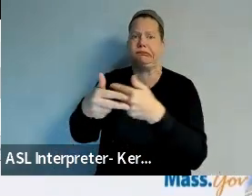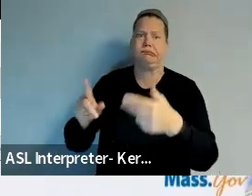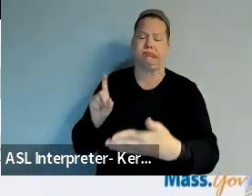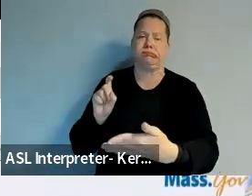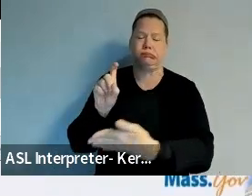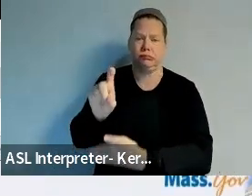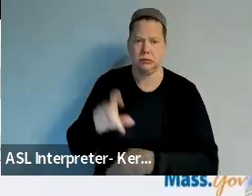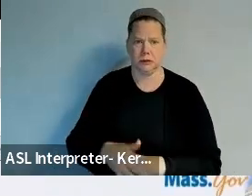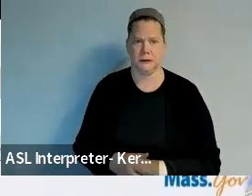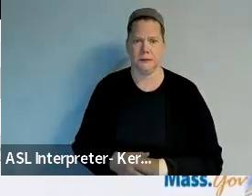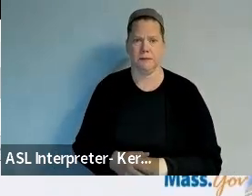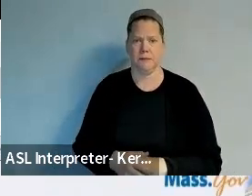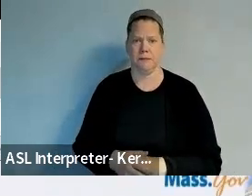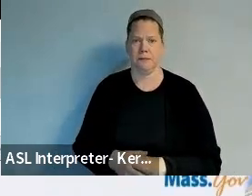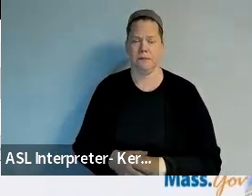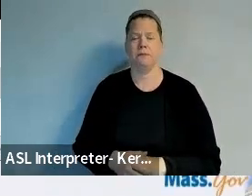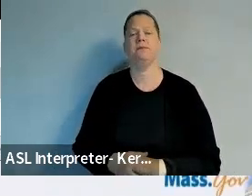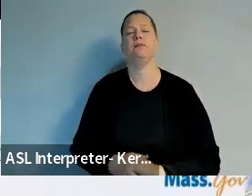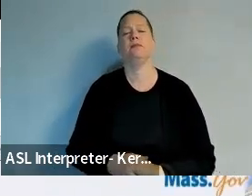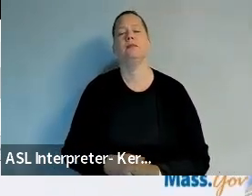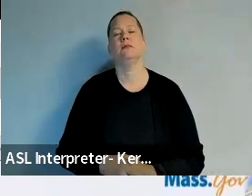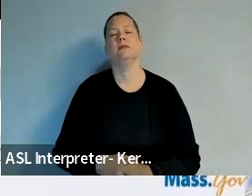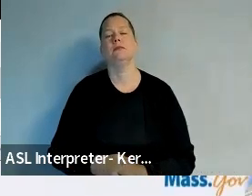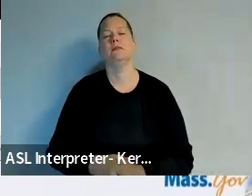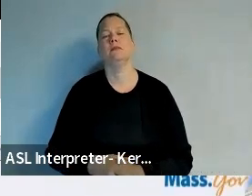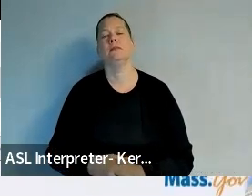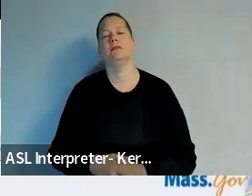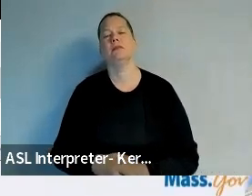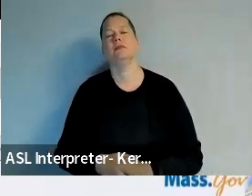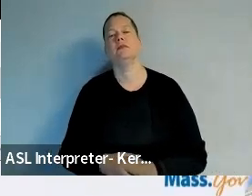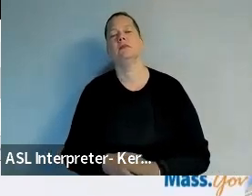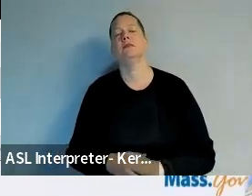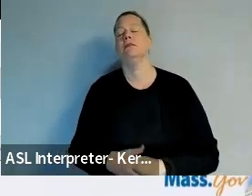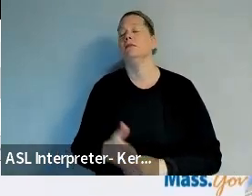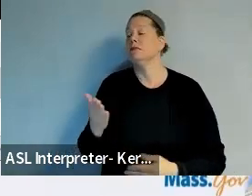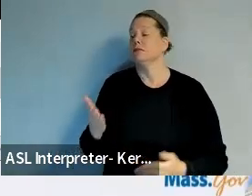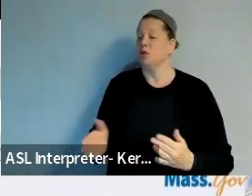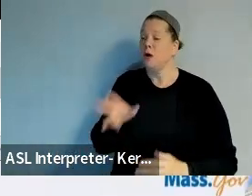in verbal prompts to remain on the sidewalk.